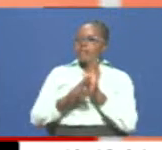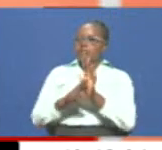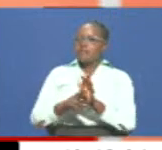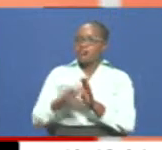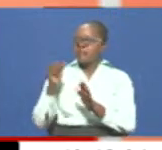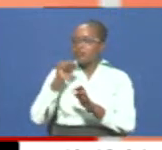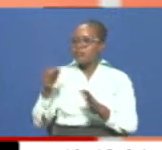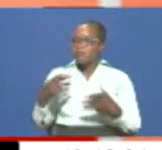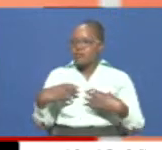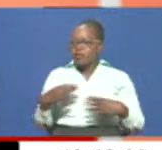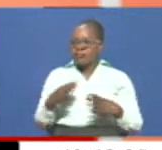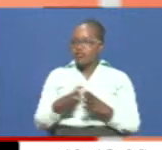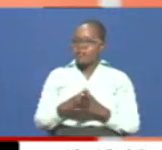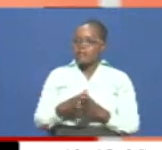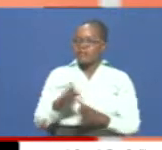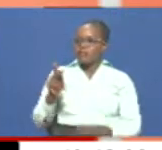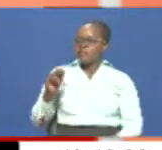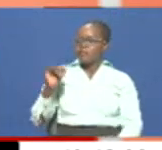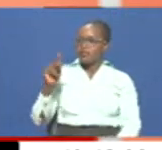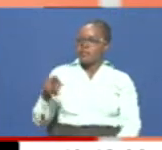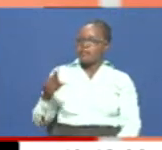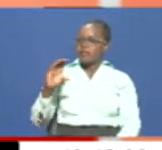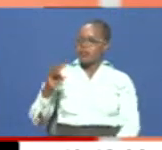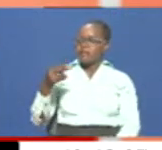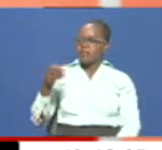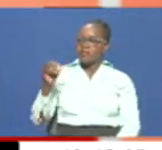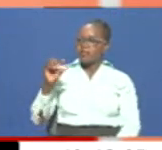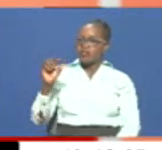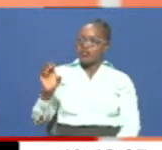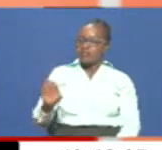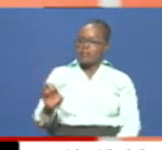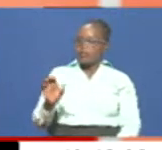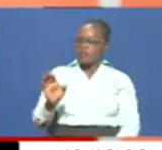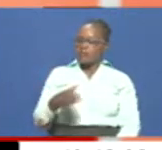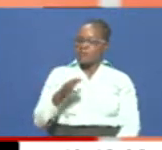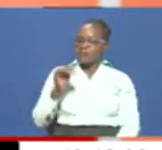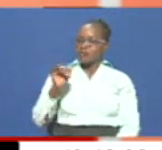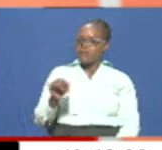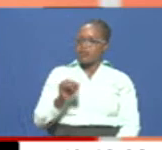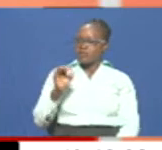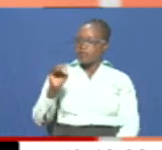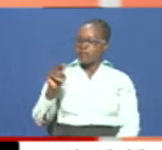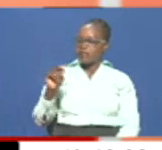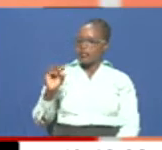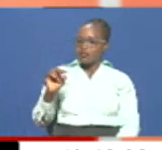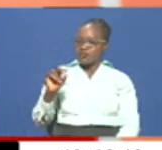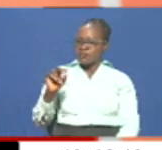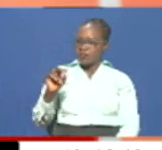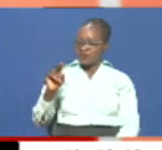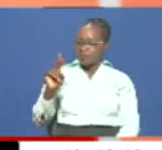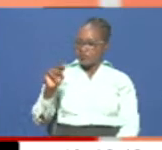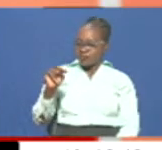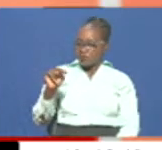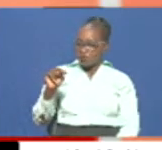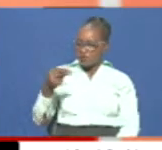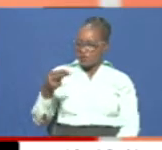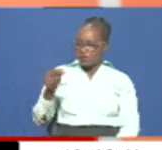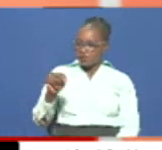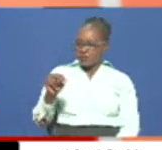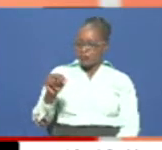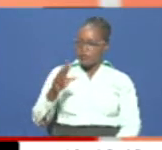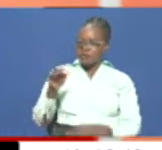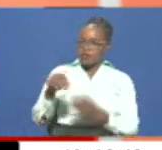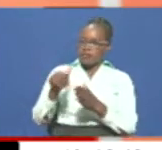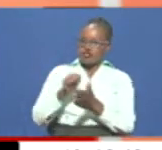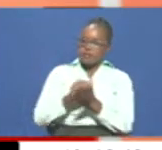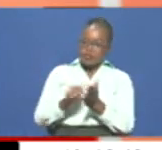our legendary Kipchoge Keino to come. John Gugi was part of it, just to represent that all ages are part of the Commonwealth